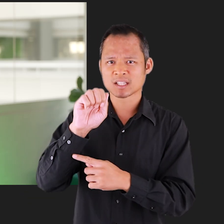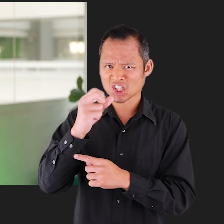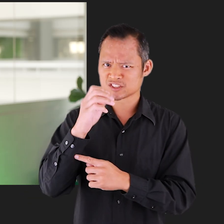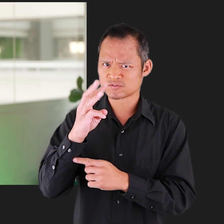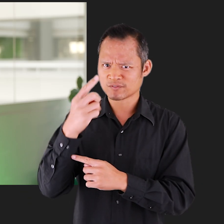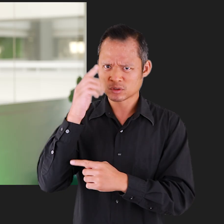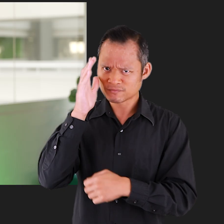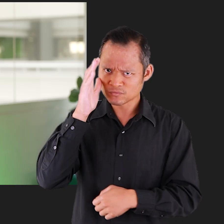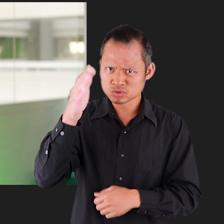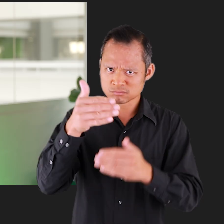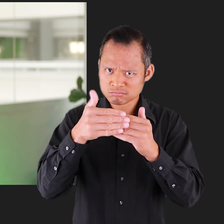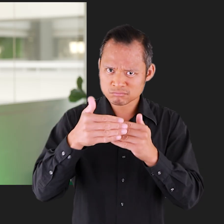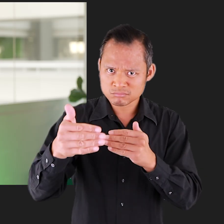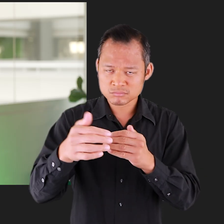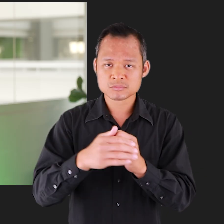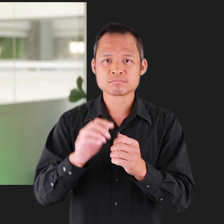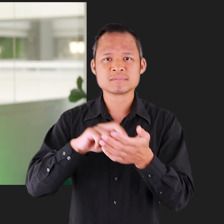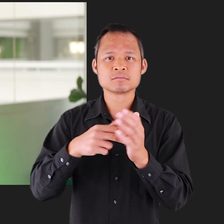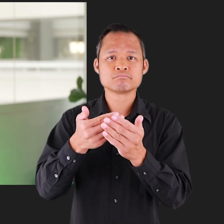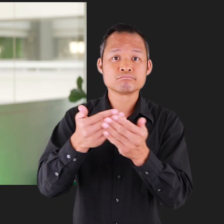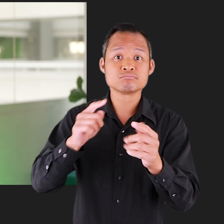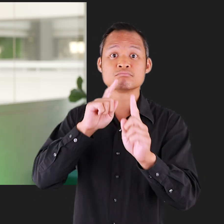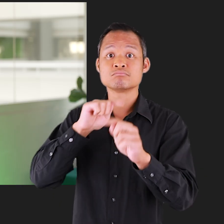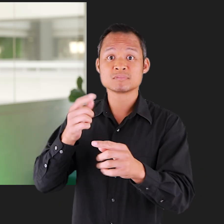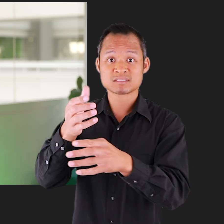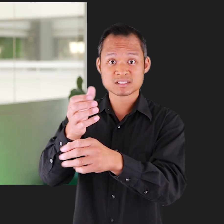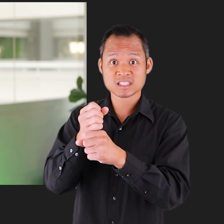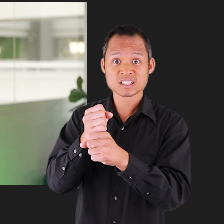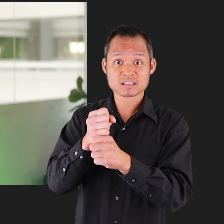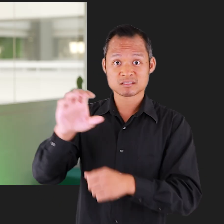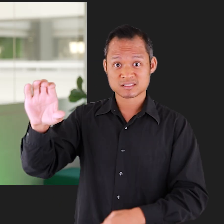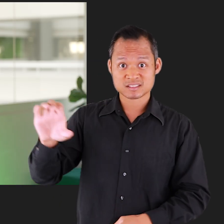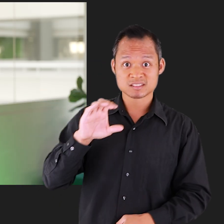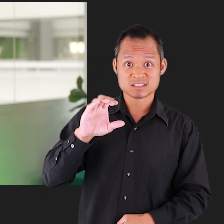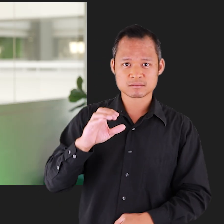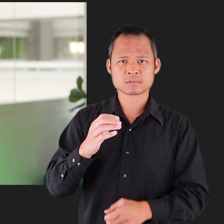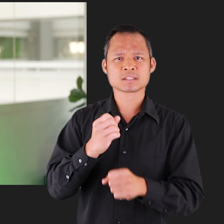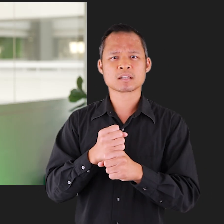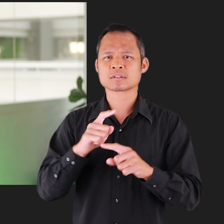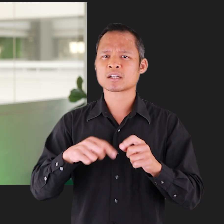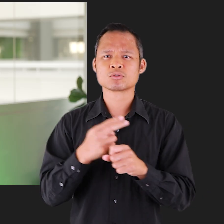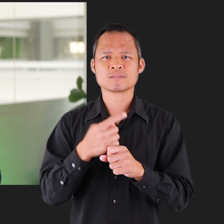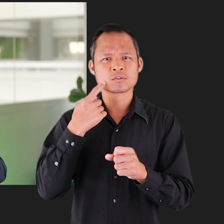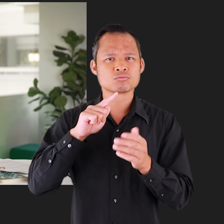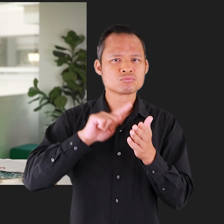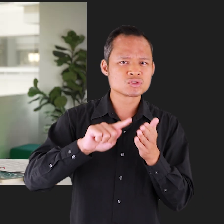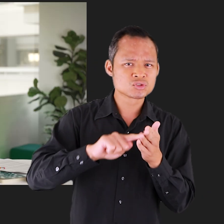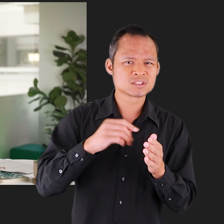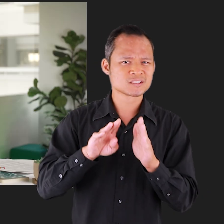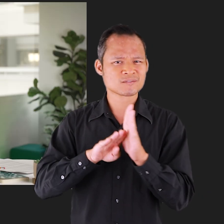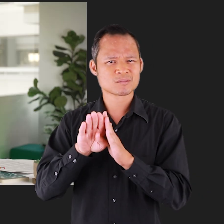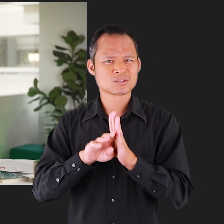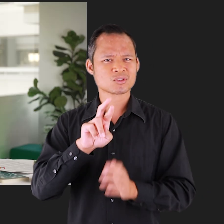costs and cash flow is all about the future. Using this example, the inventory will be ordered after they receive the money. You